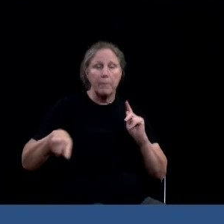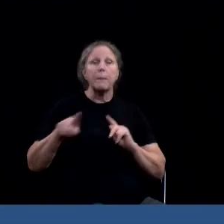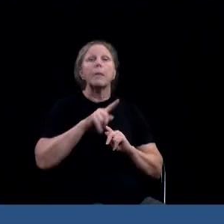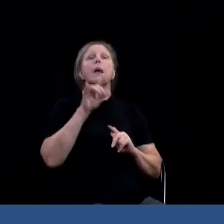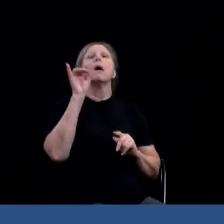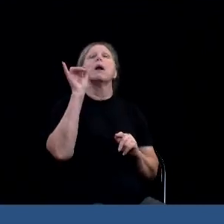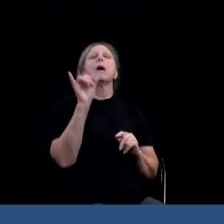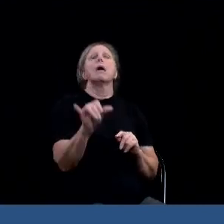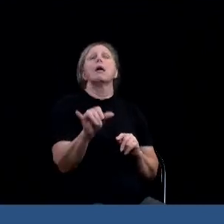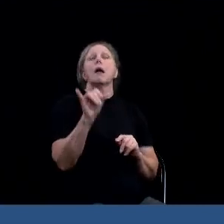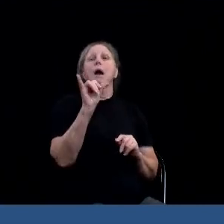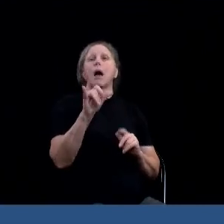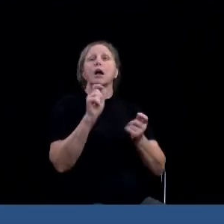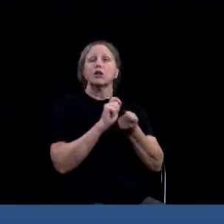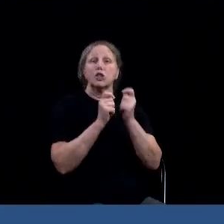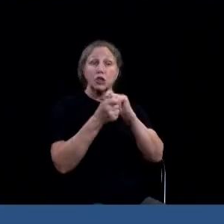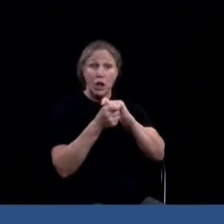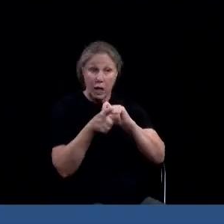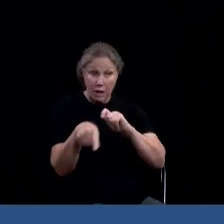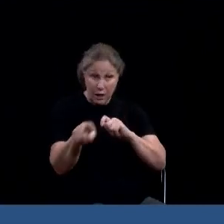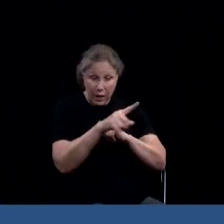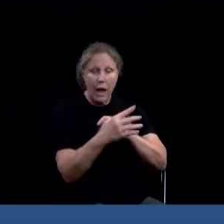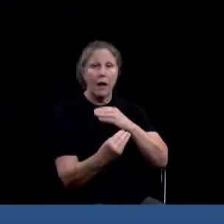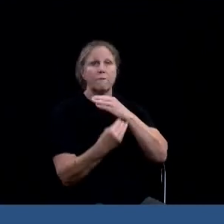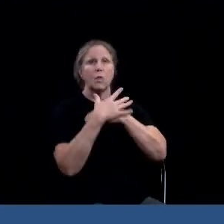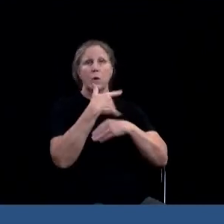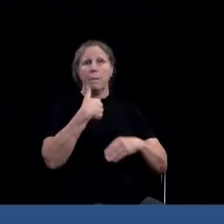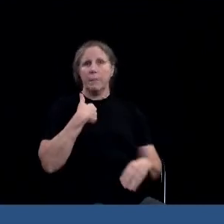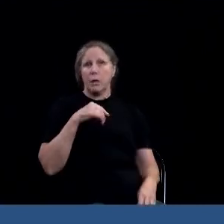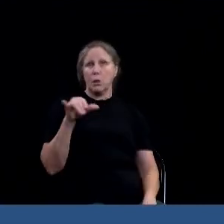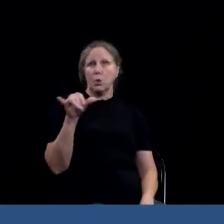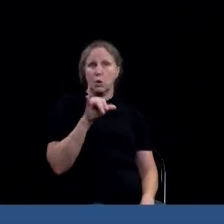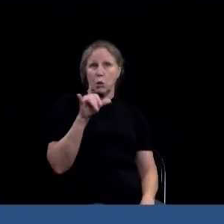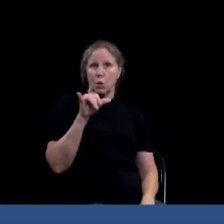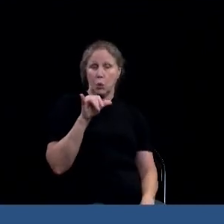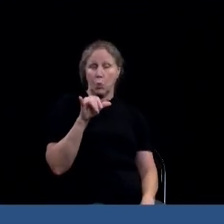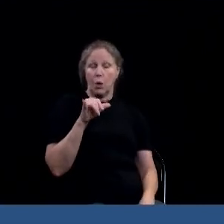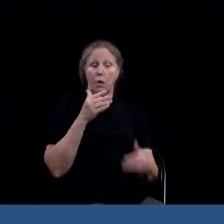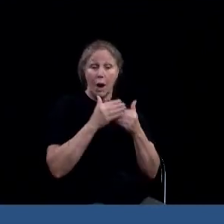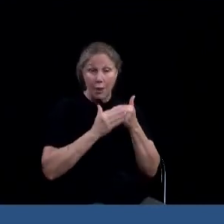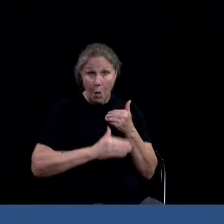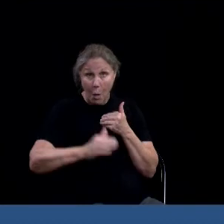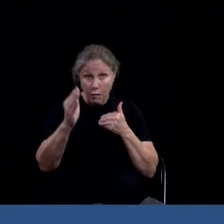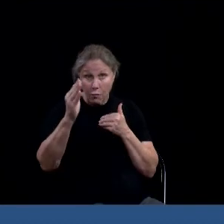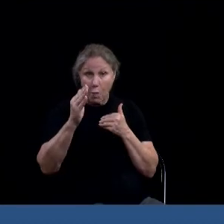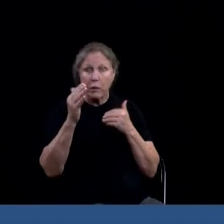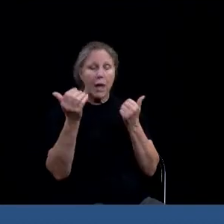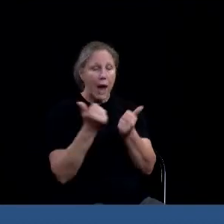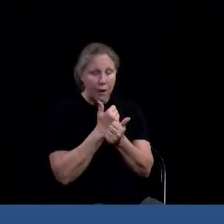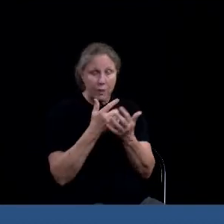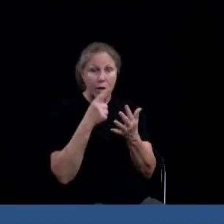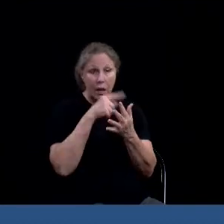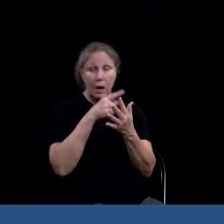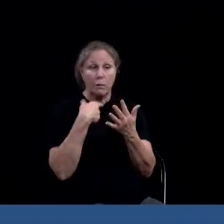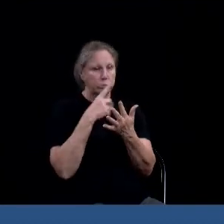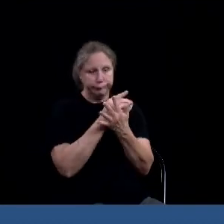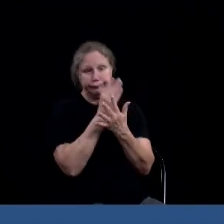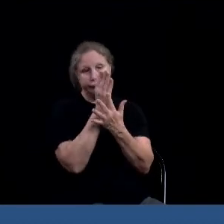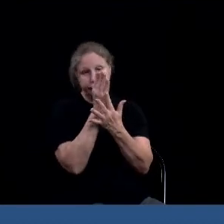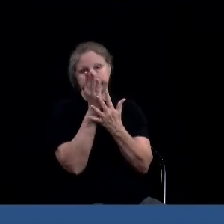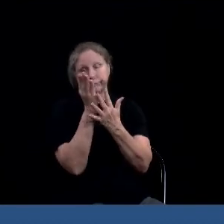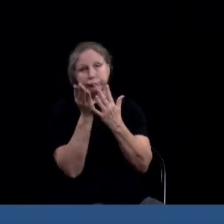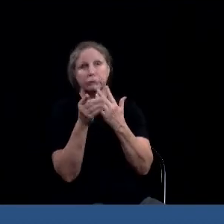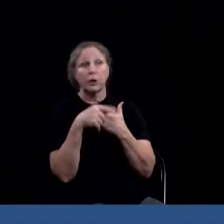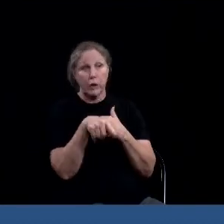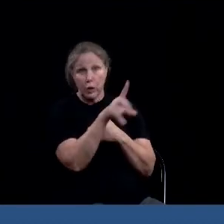And going forward in all of the projects that we do, or that you all do, that communication